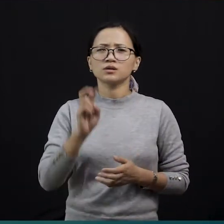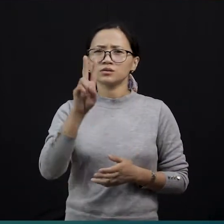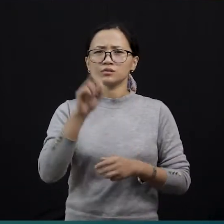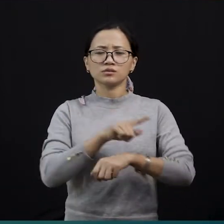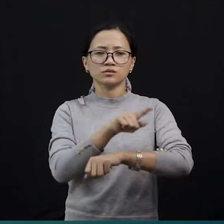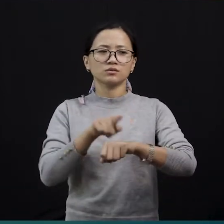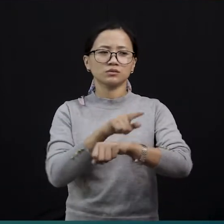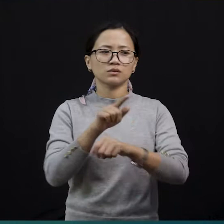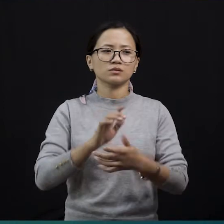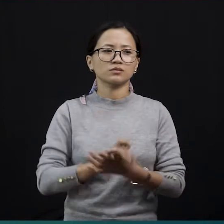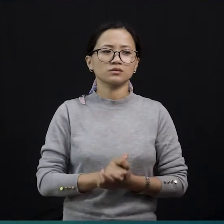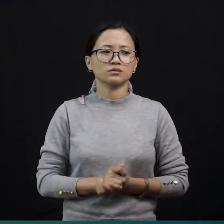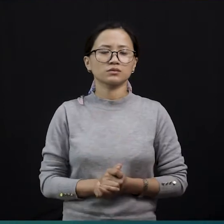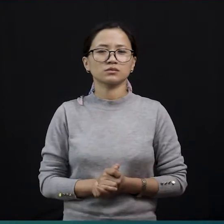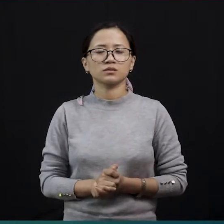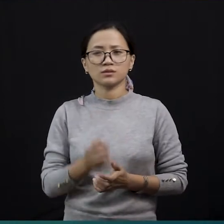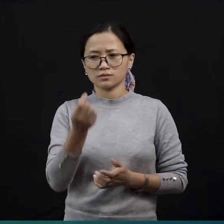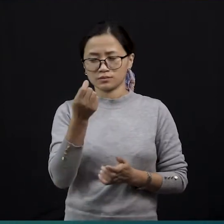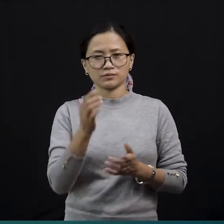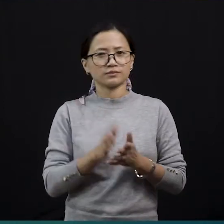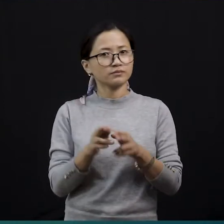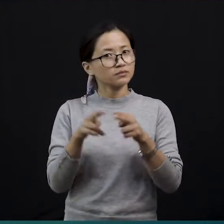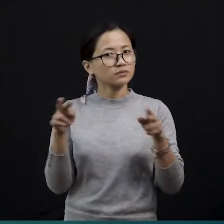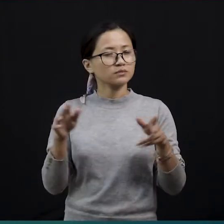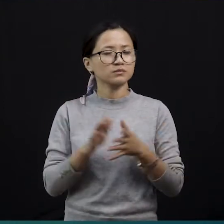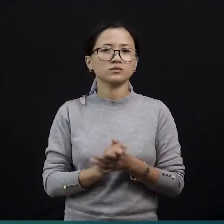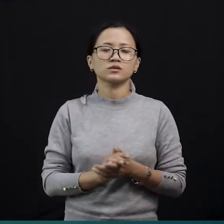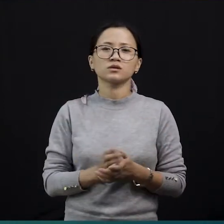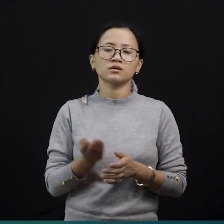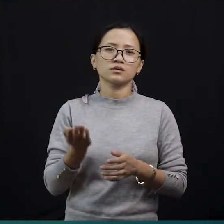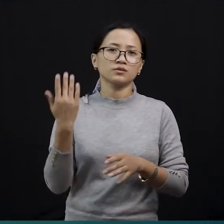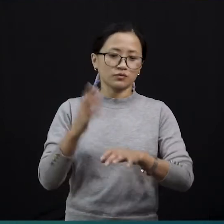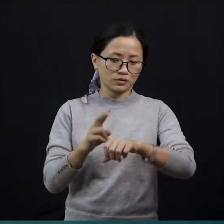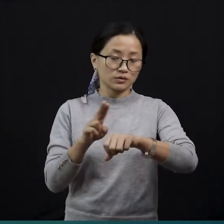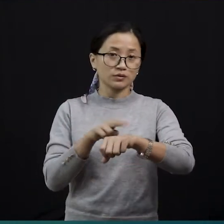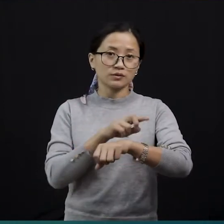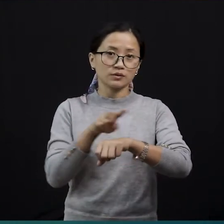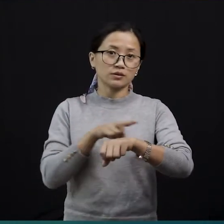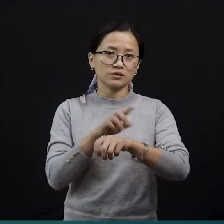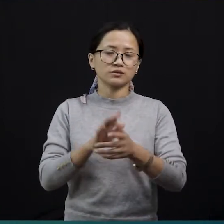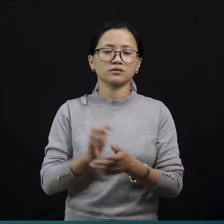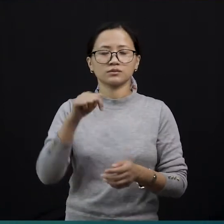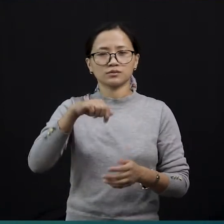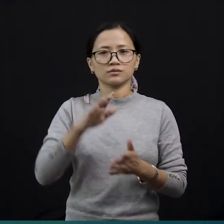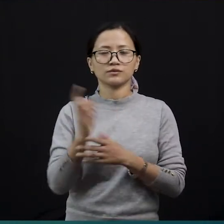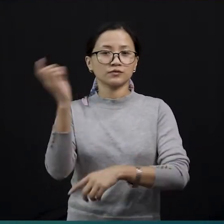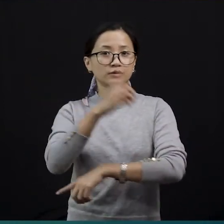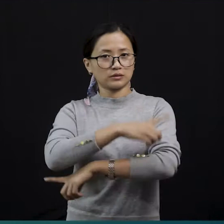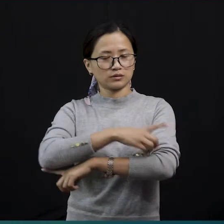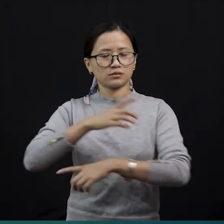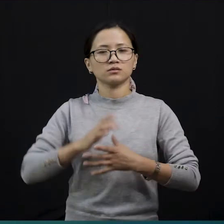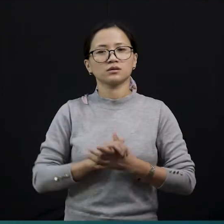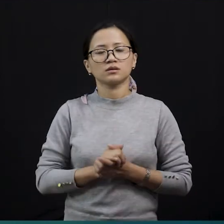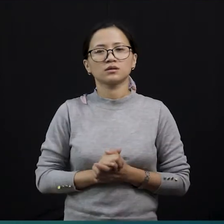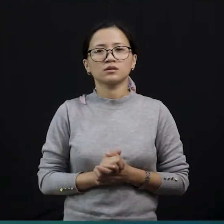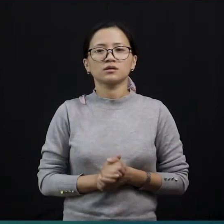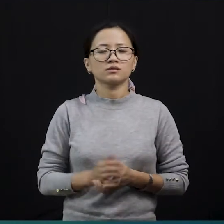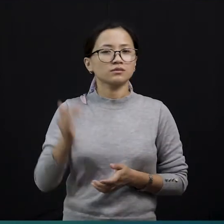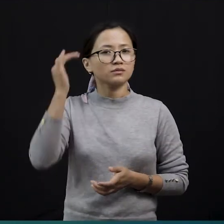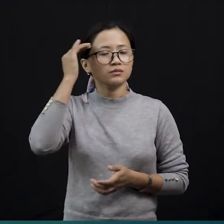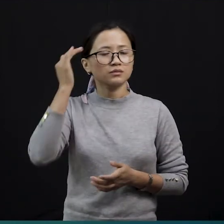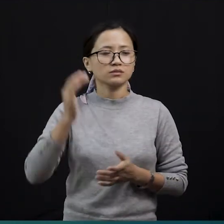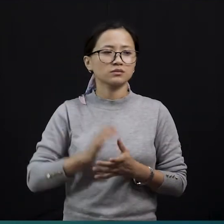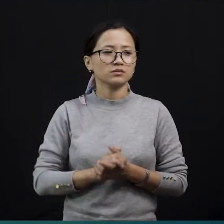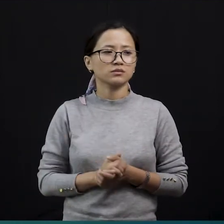is, children? Little bit different, right? It is about the hours, and now we have days. So, children, we know